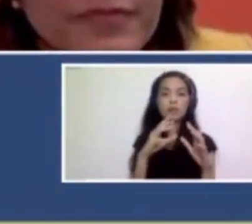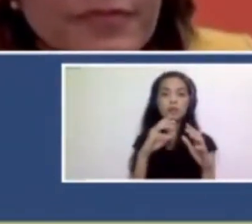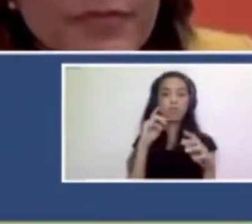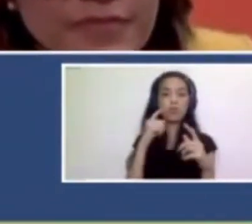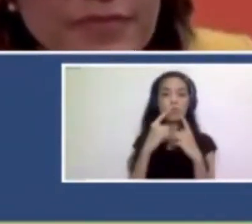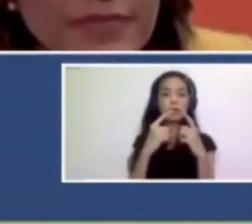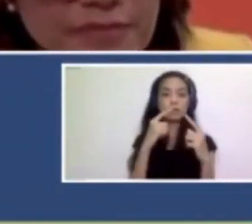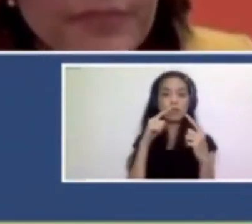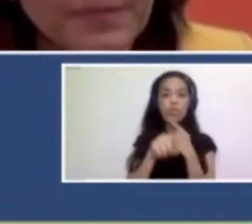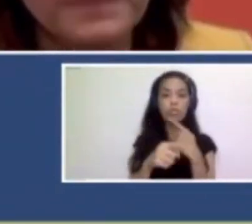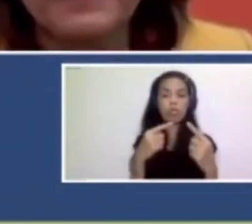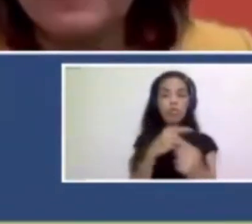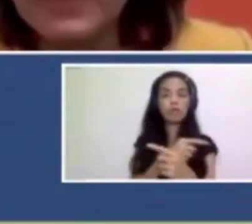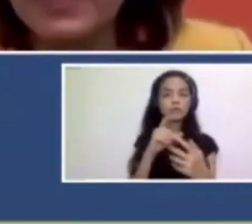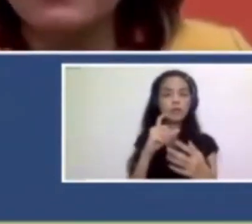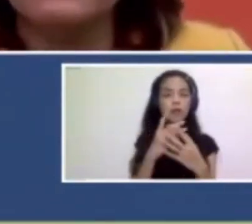parties?